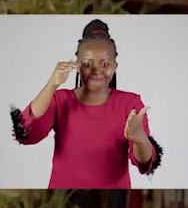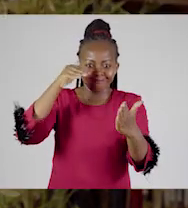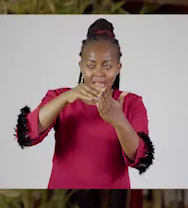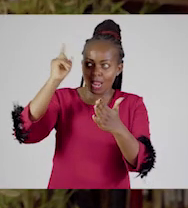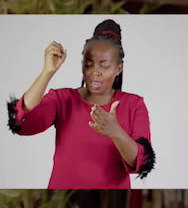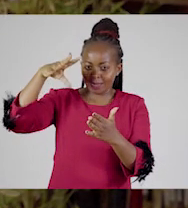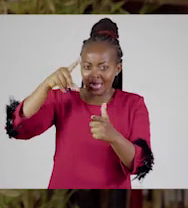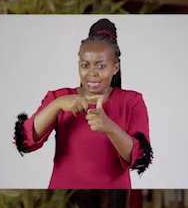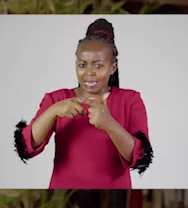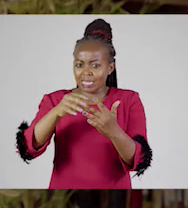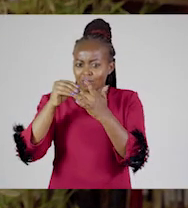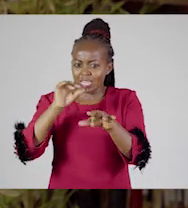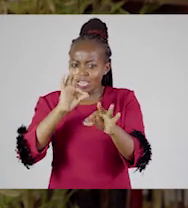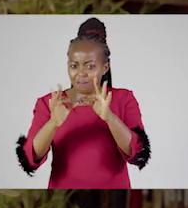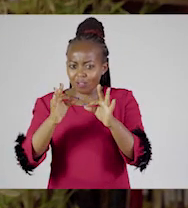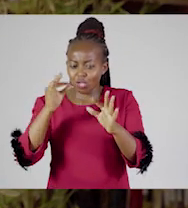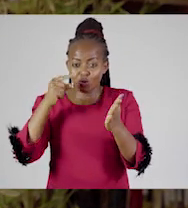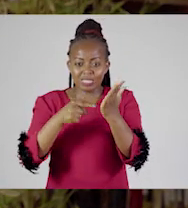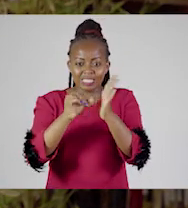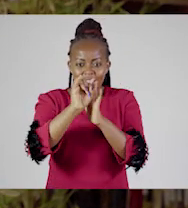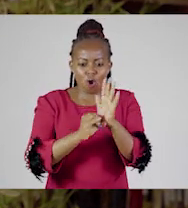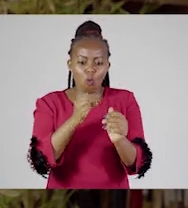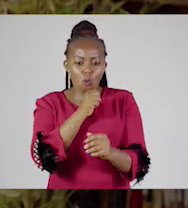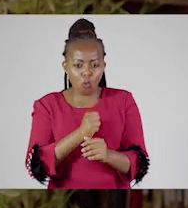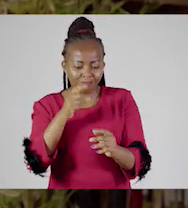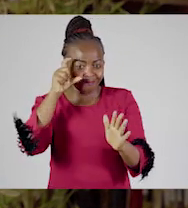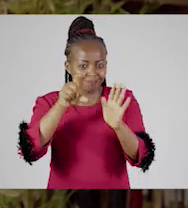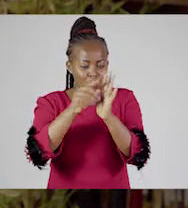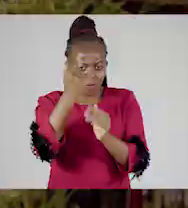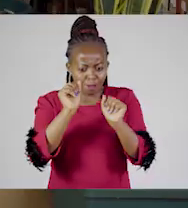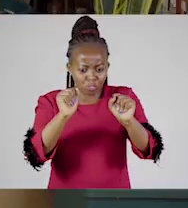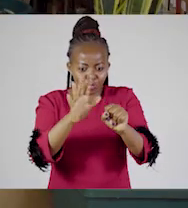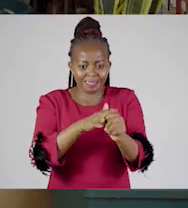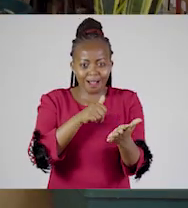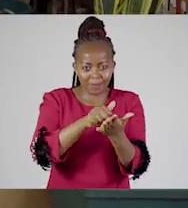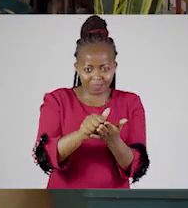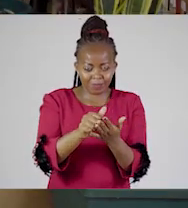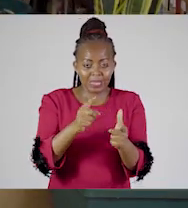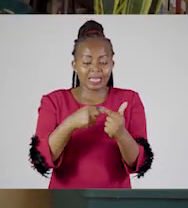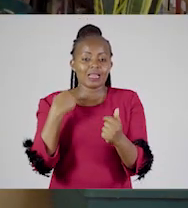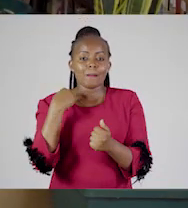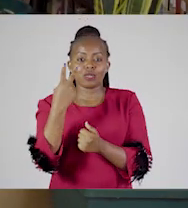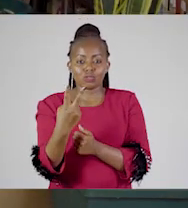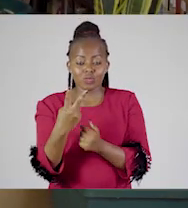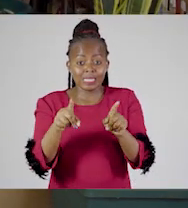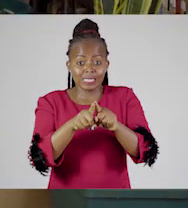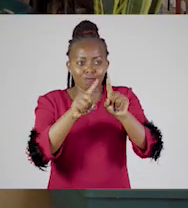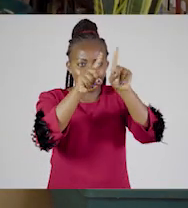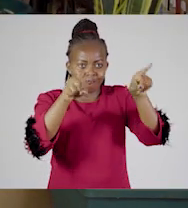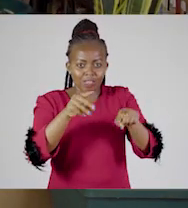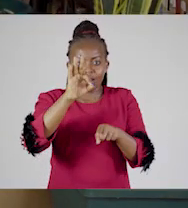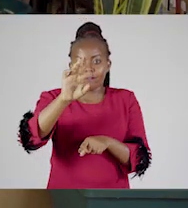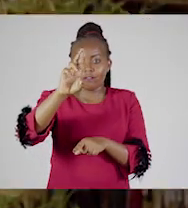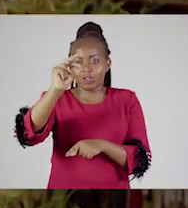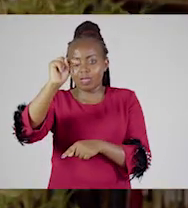and harsh lights, especially if we're digitizing really old photographs, because this might damage them. The second thing is the framing, and